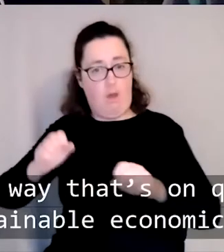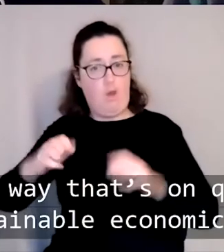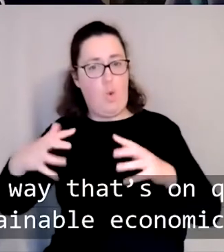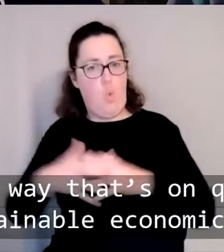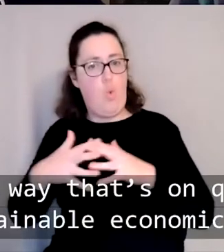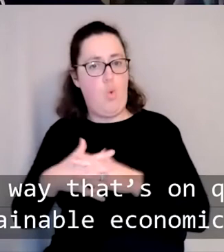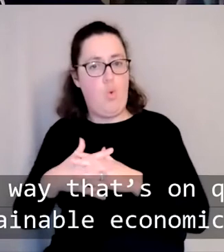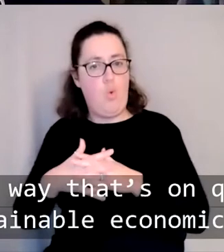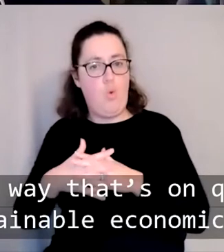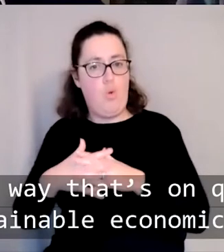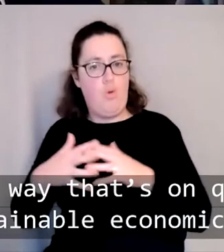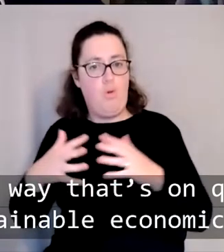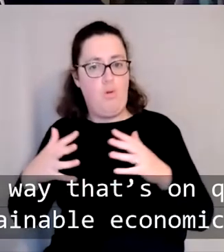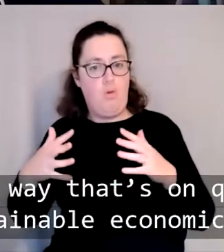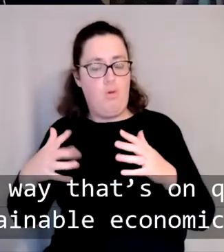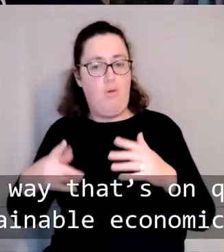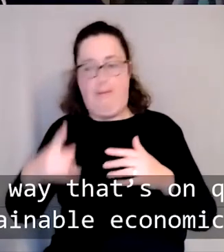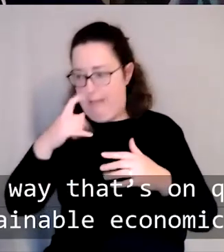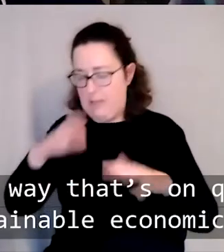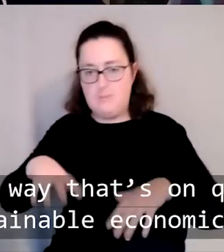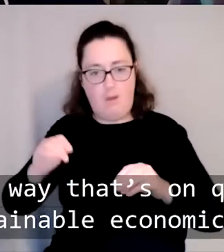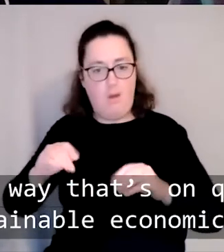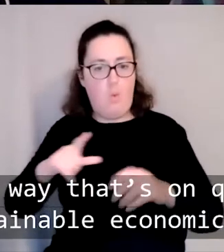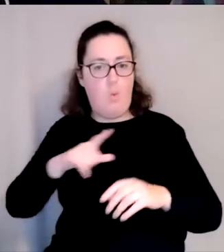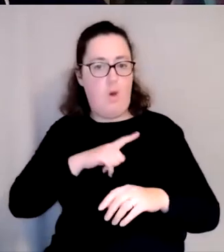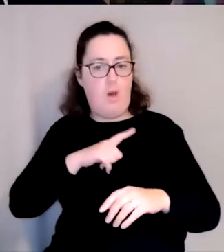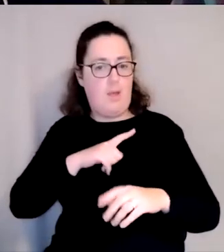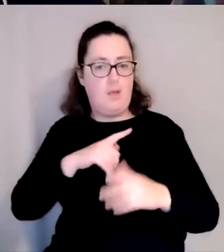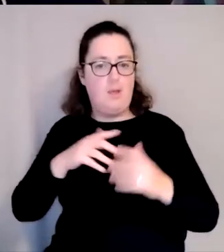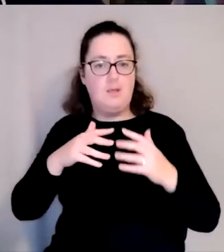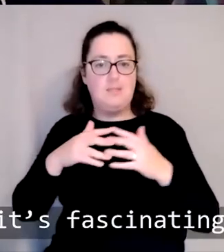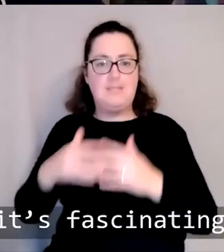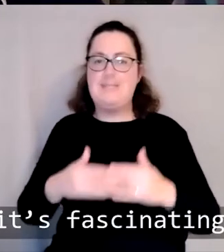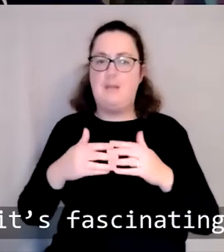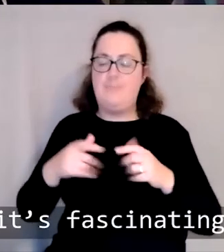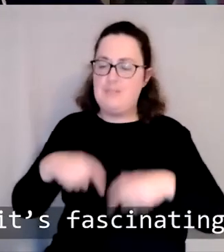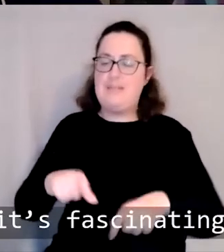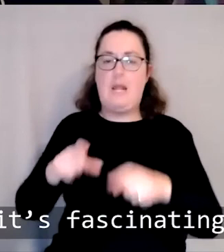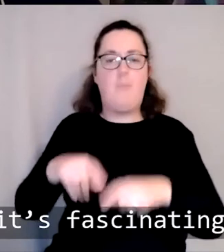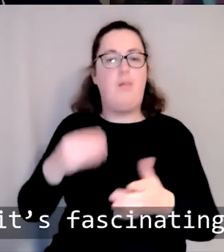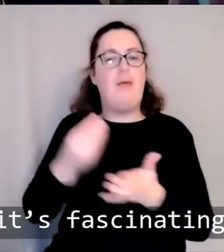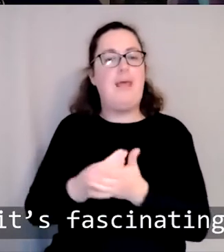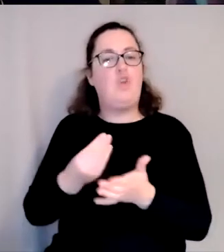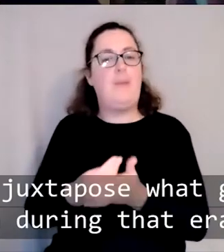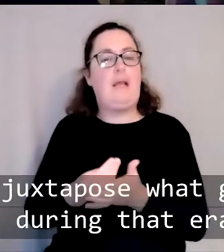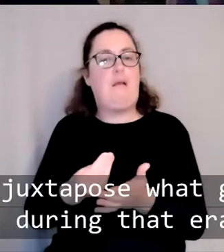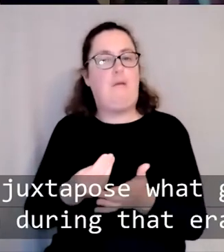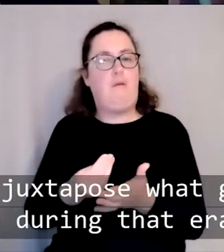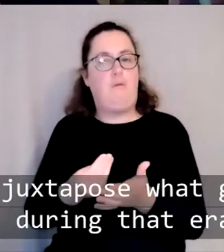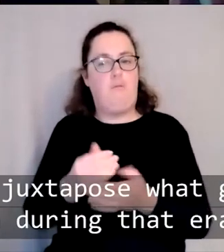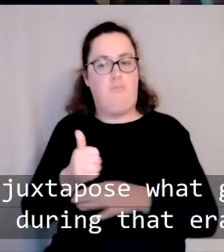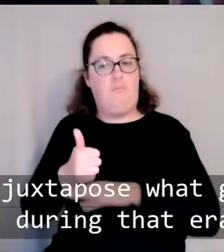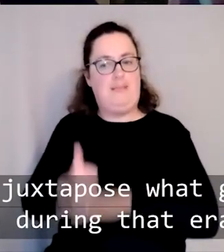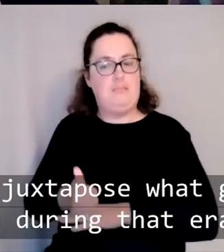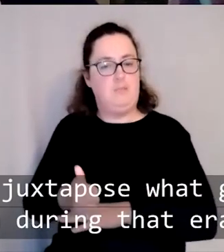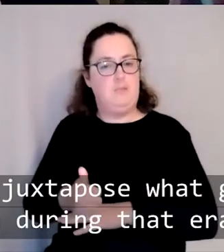in a way that's on a quite a sustainable economic base. And I think it's fascinating just as you